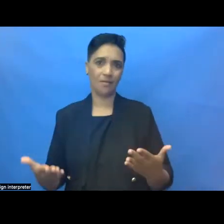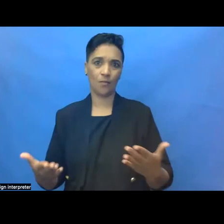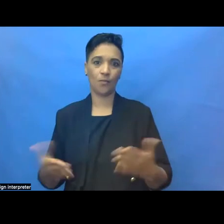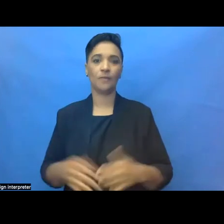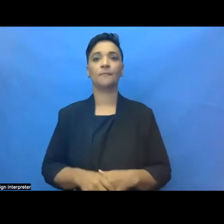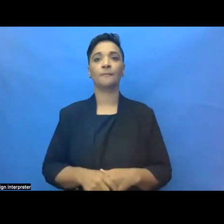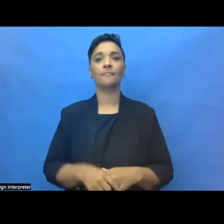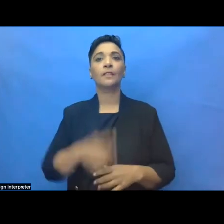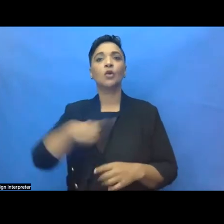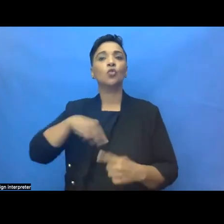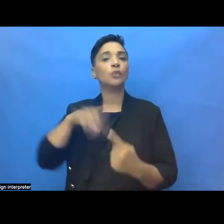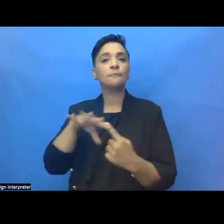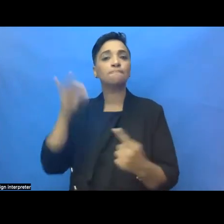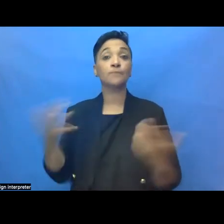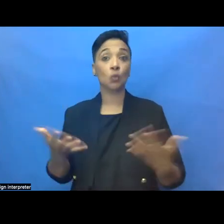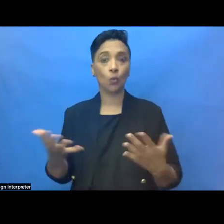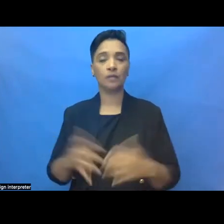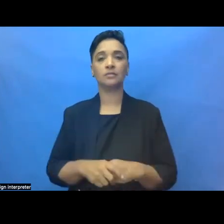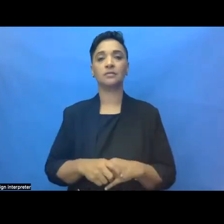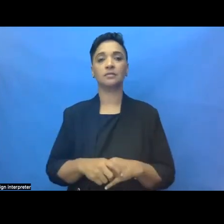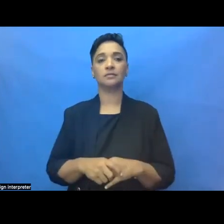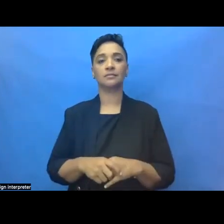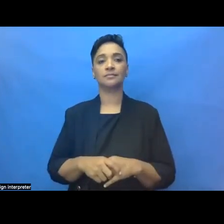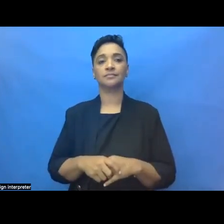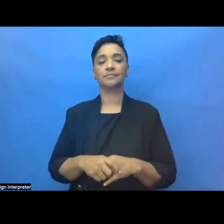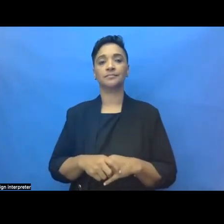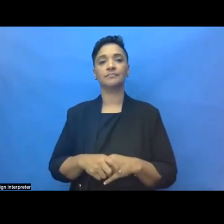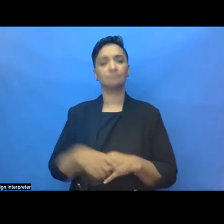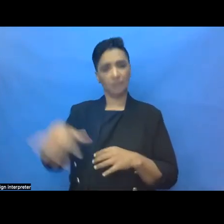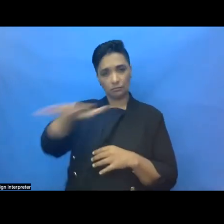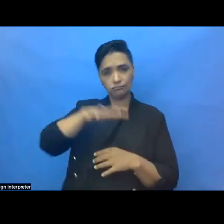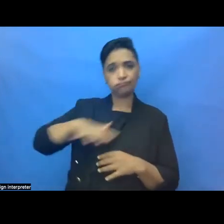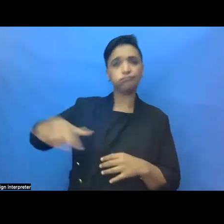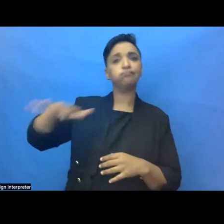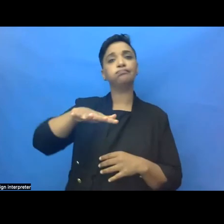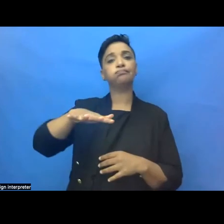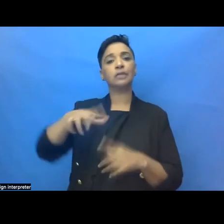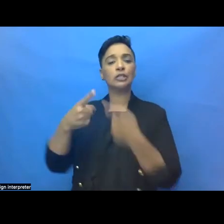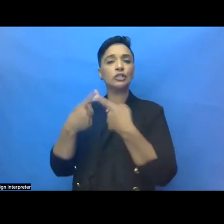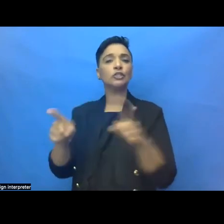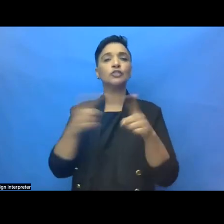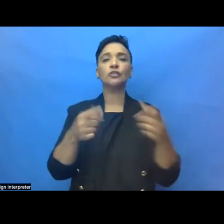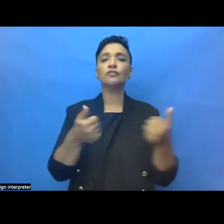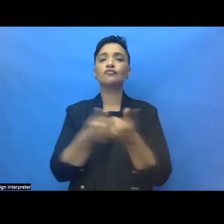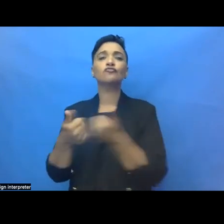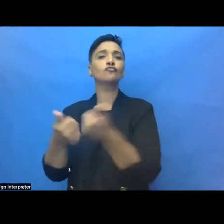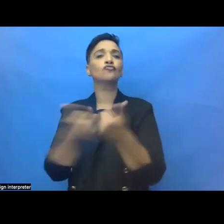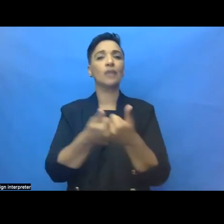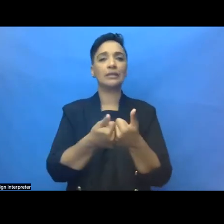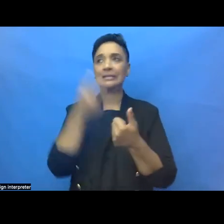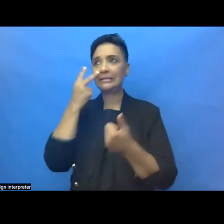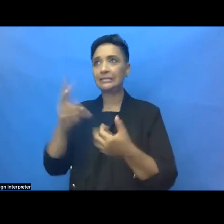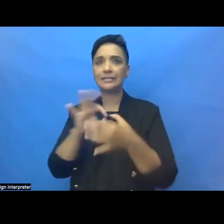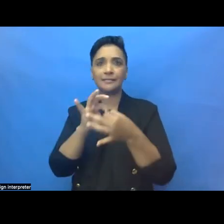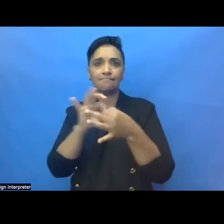we found was that stress and trauma from this rapid relocation and challenges during travel, losing connections with their trusted